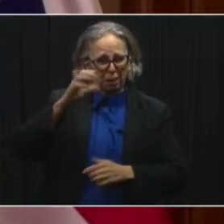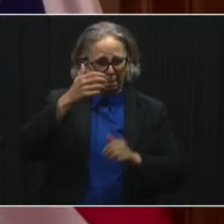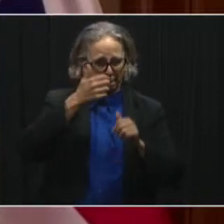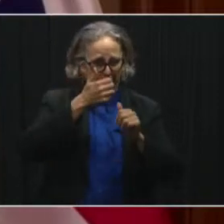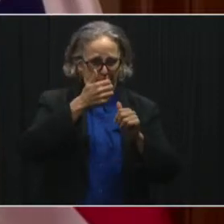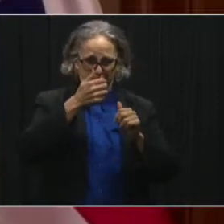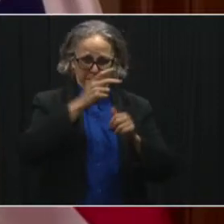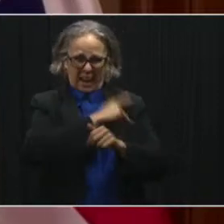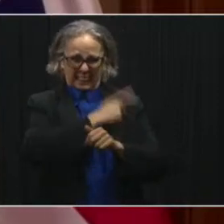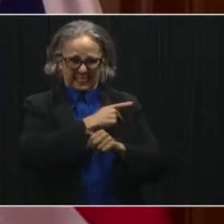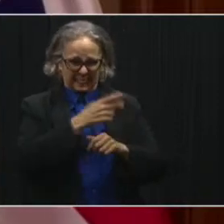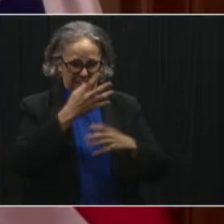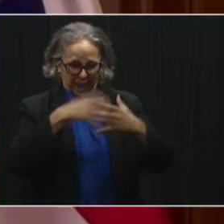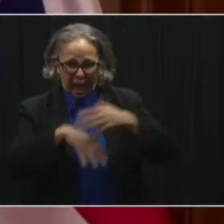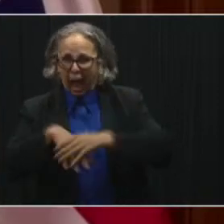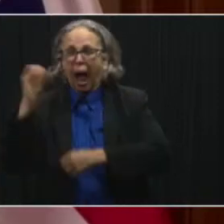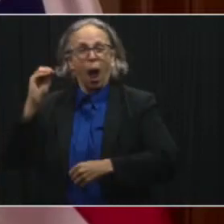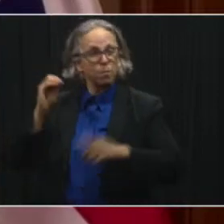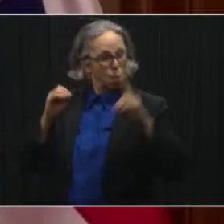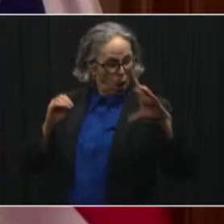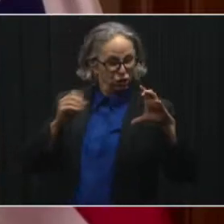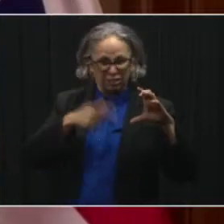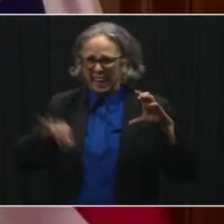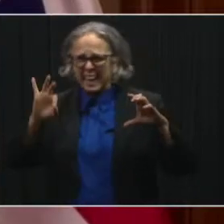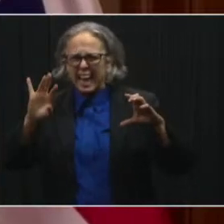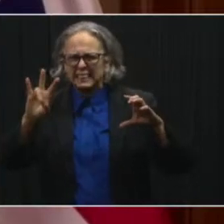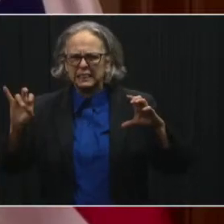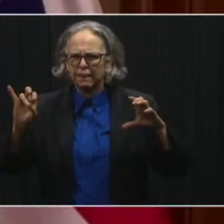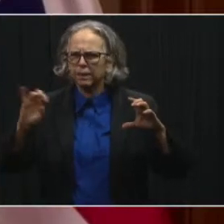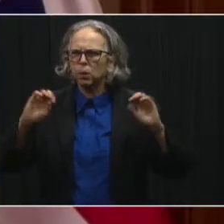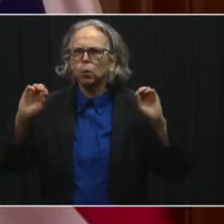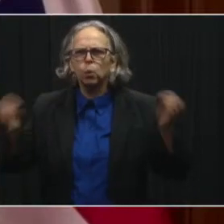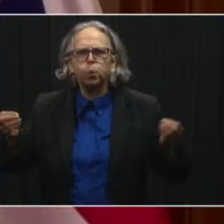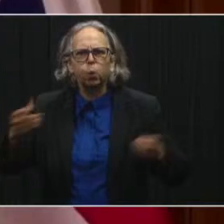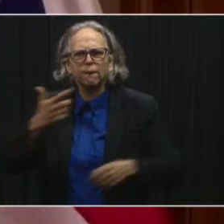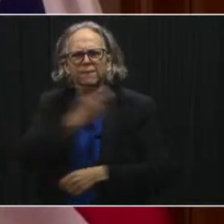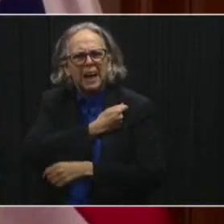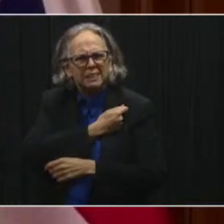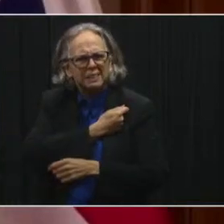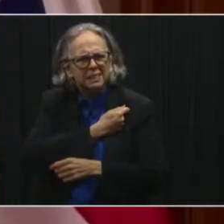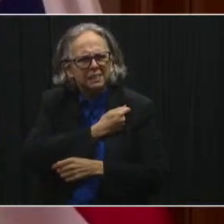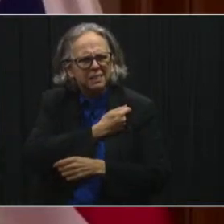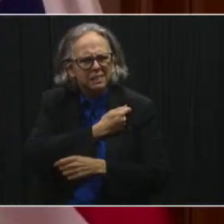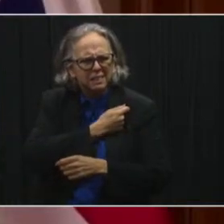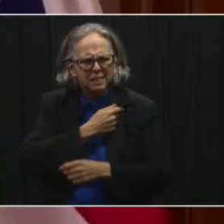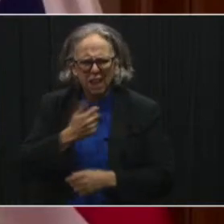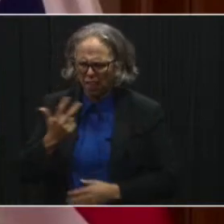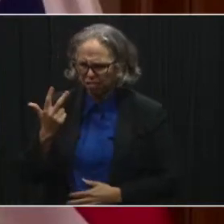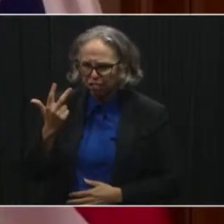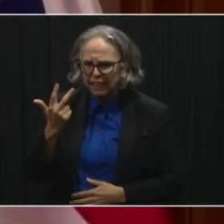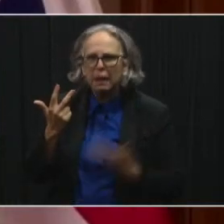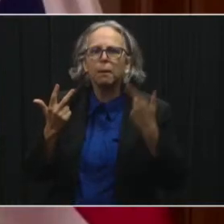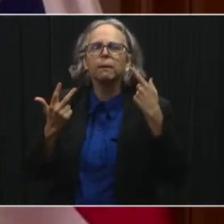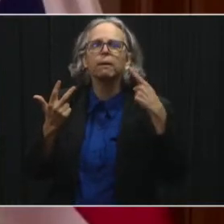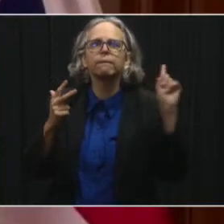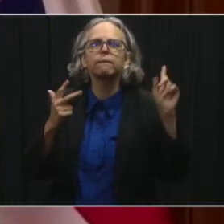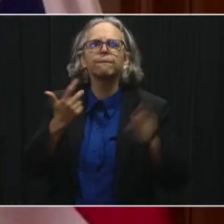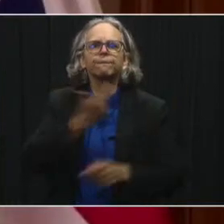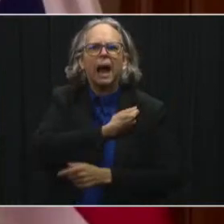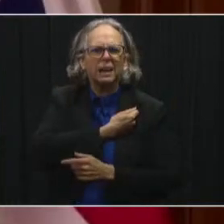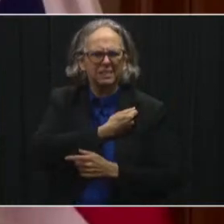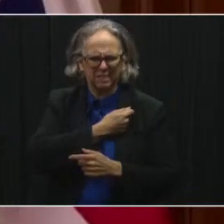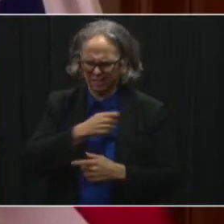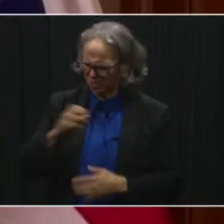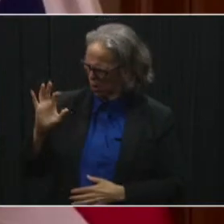be unvaccinated in the hospital. That would leave only 3. So there's still a small